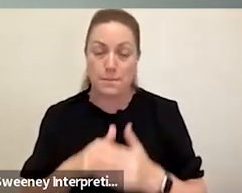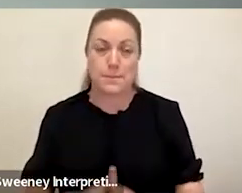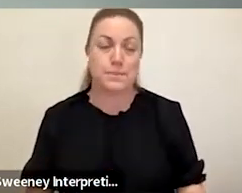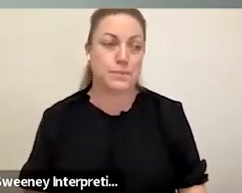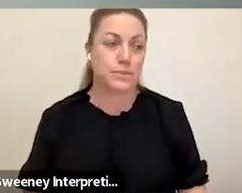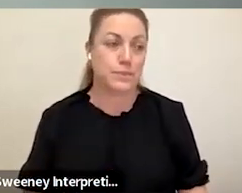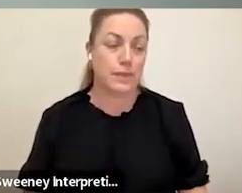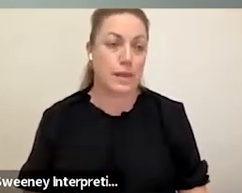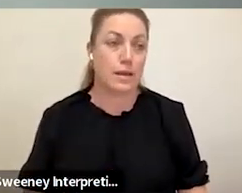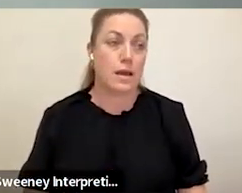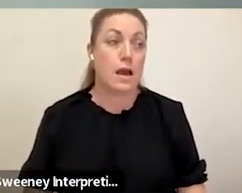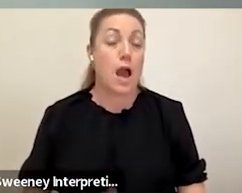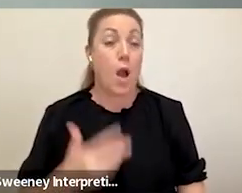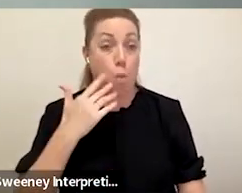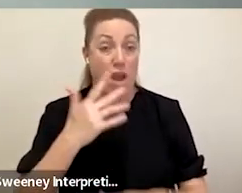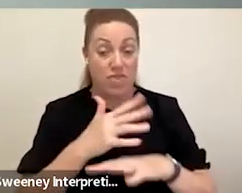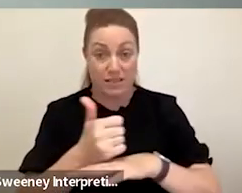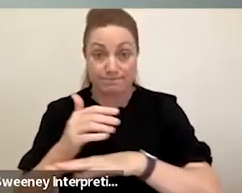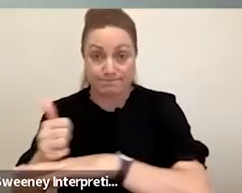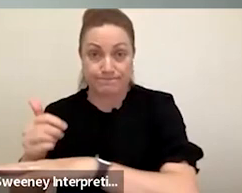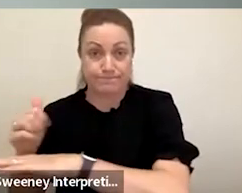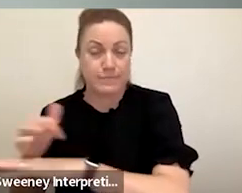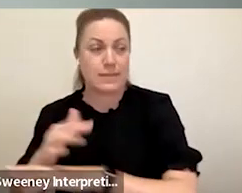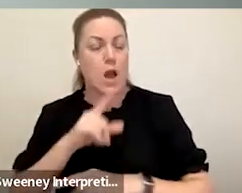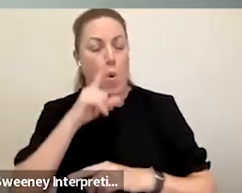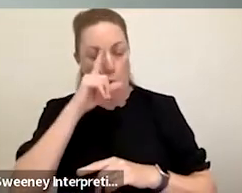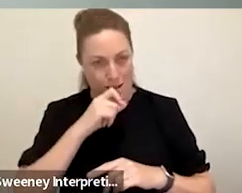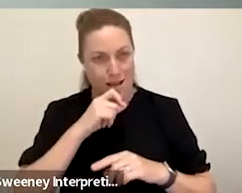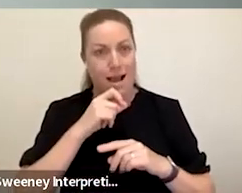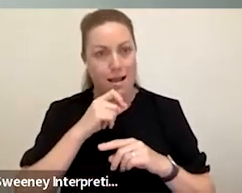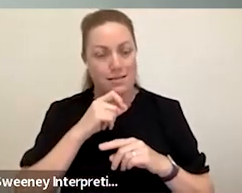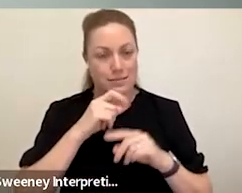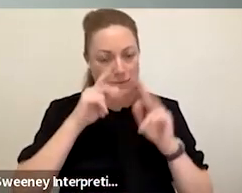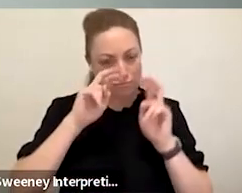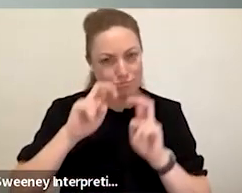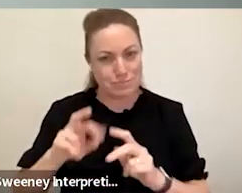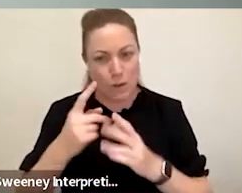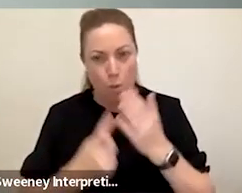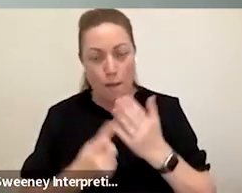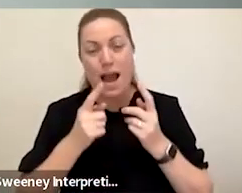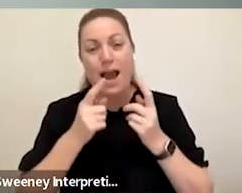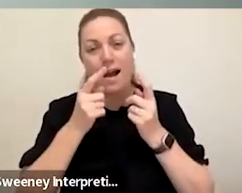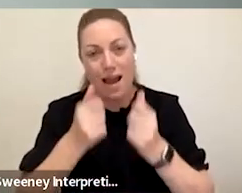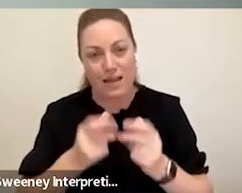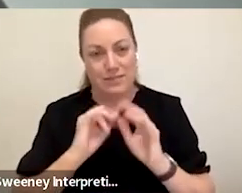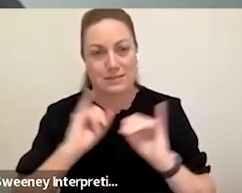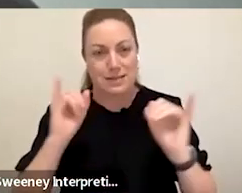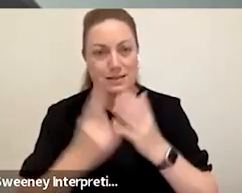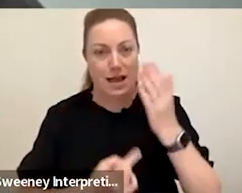those are in place, we can do analyses to look at the impact after disaster events and look at those costs.